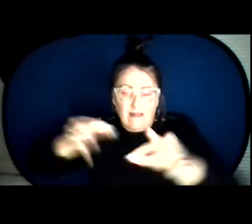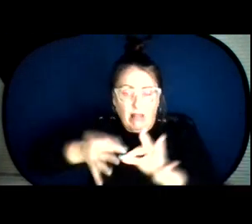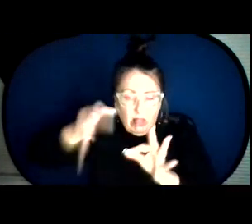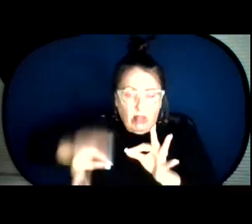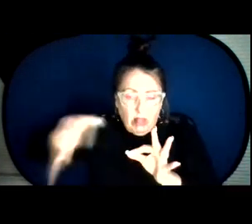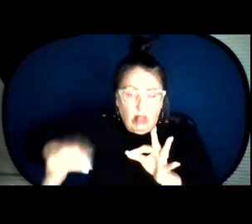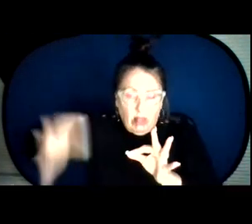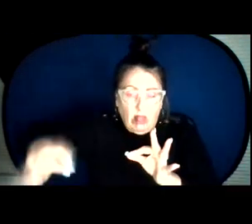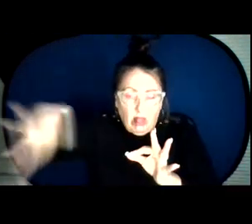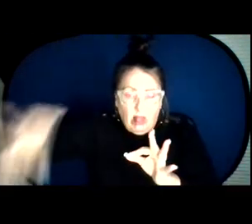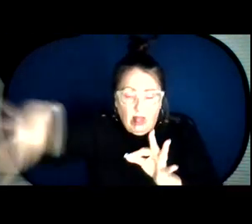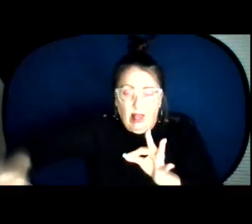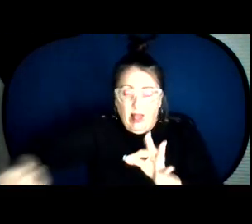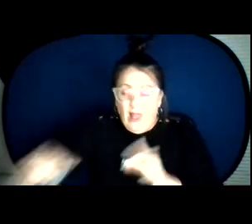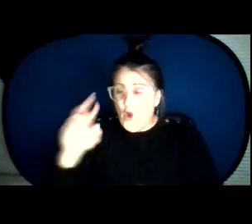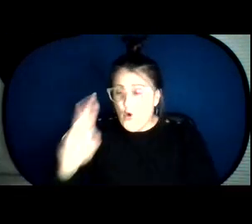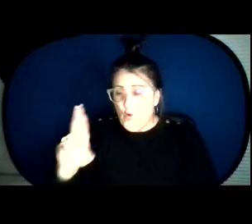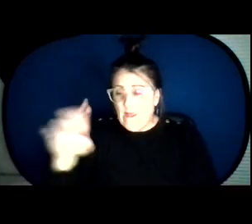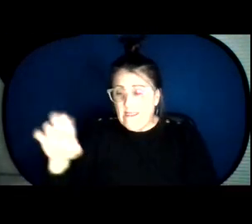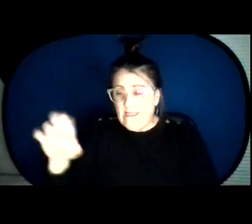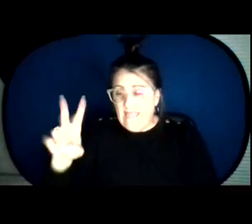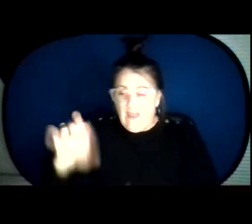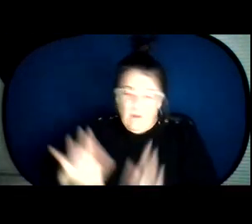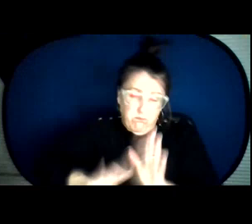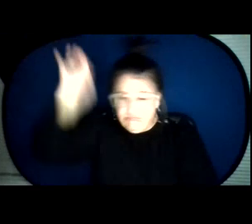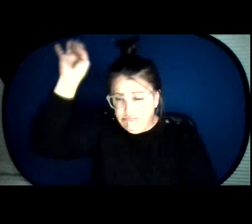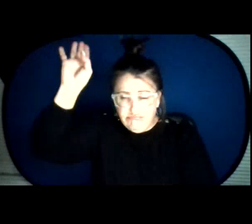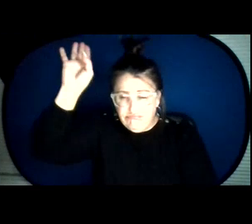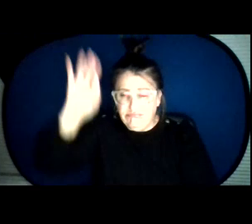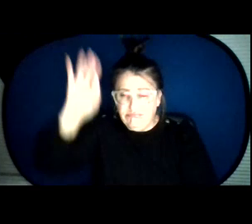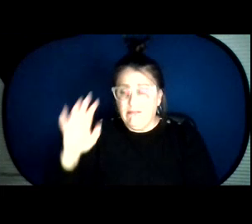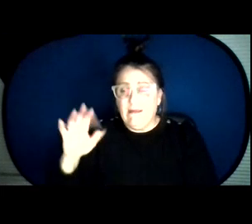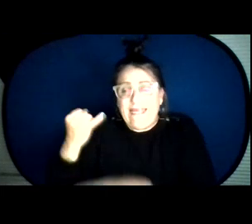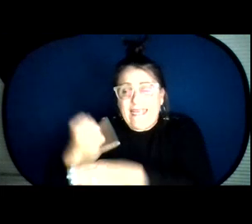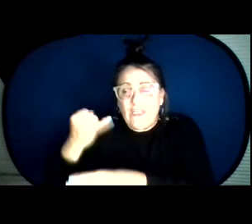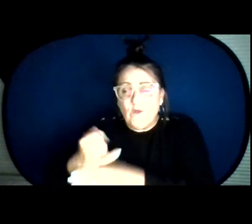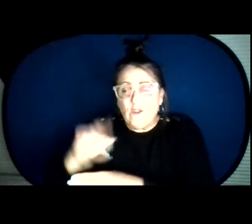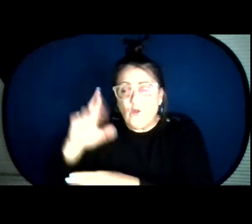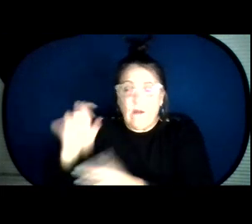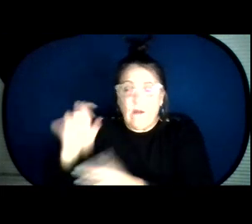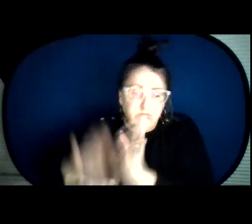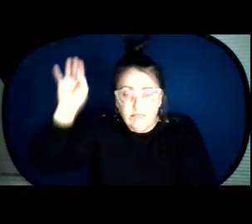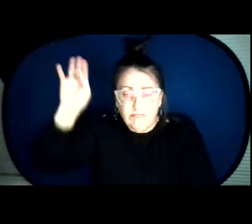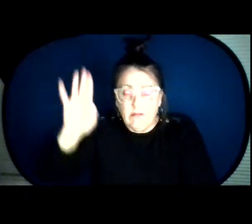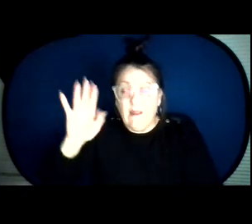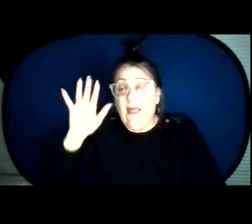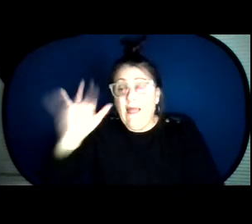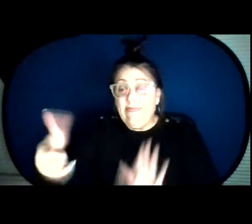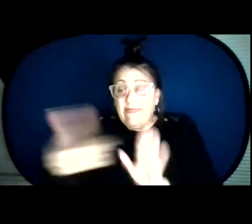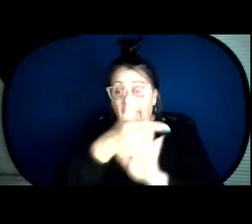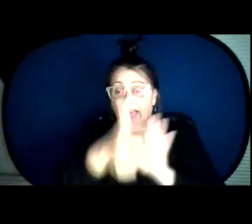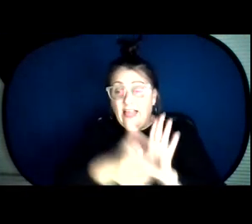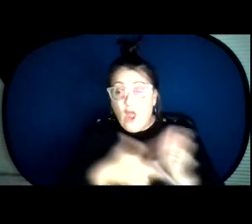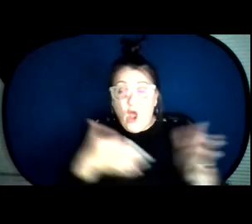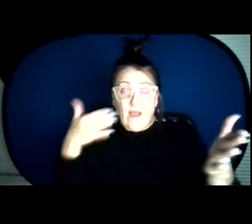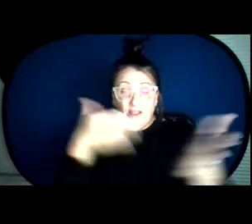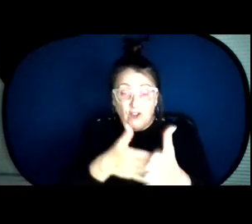in skyrocketing real estate values and increased interest rates. Overall, that lawsuit was detrimental to the State Route 710